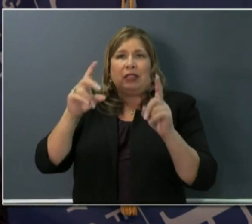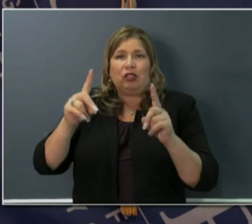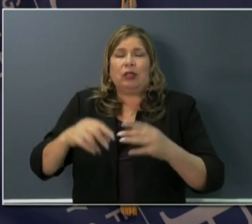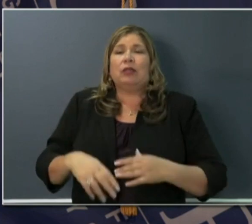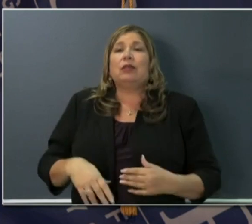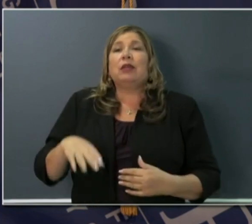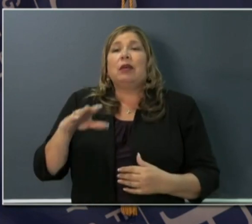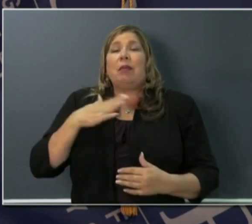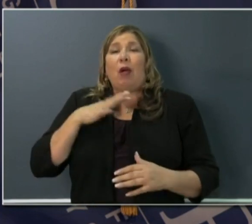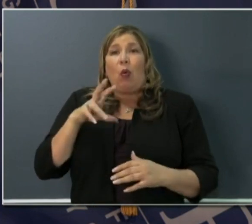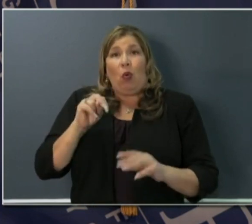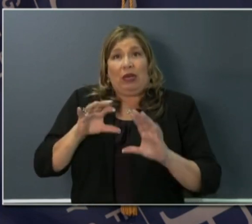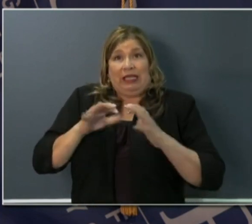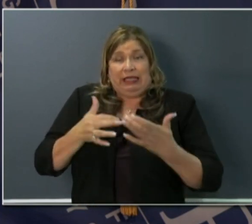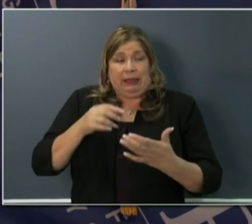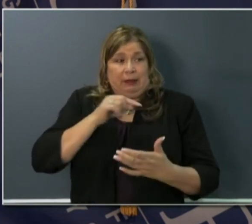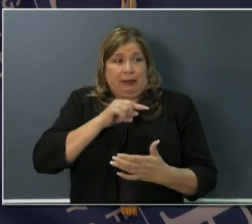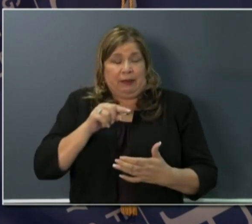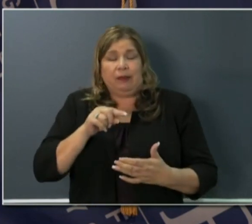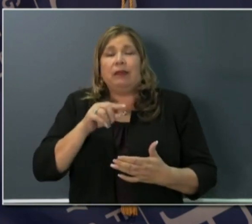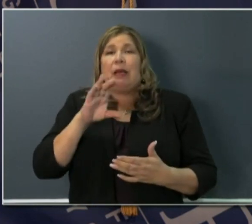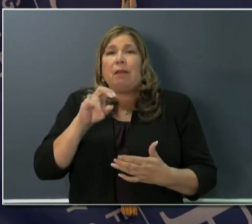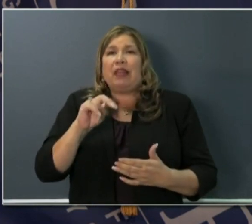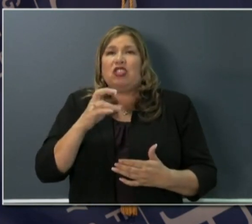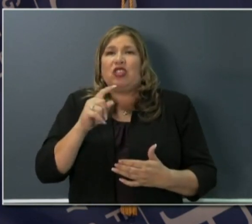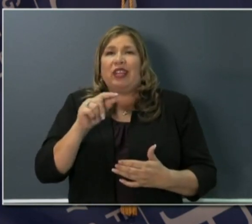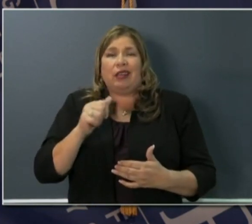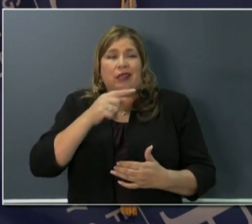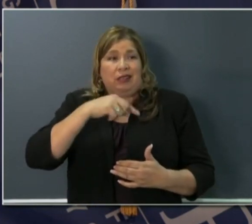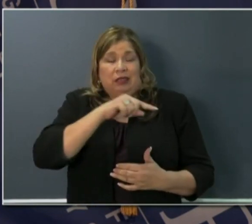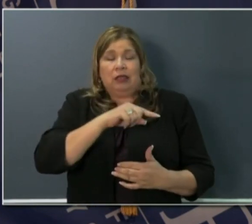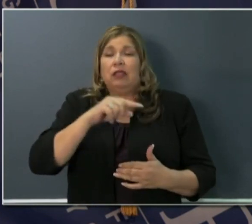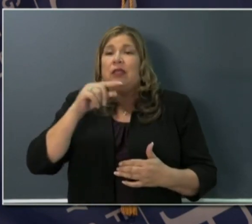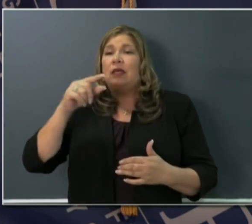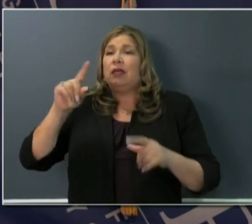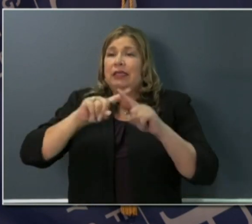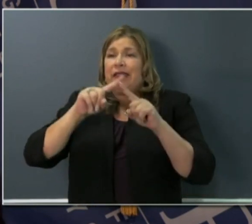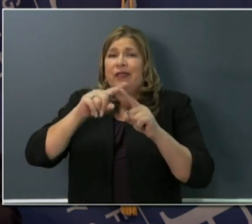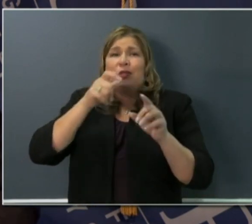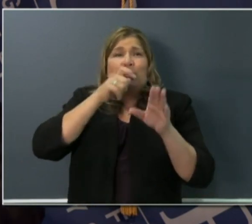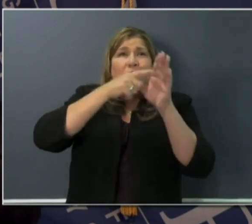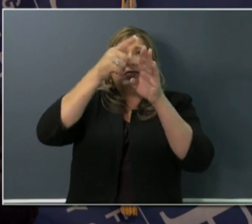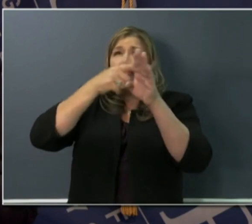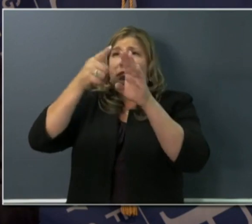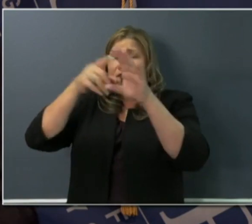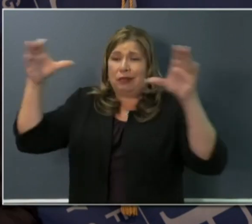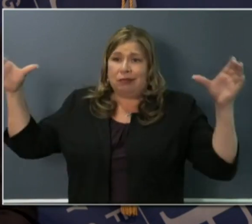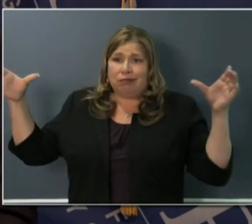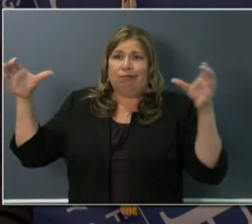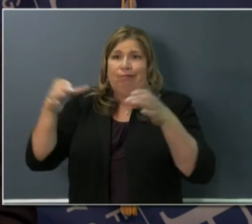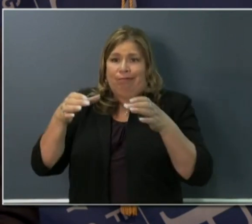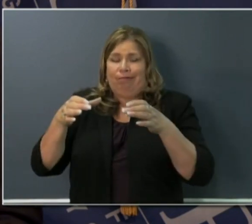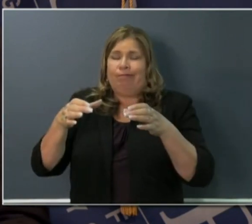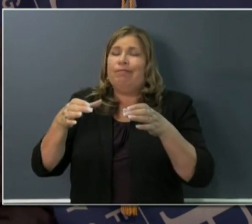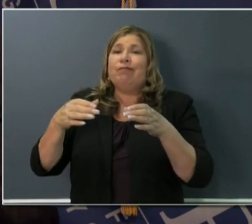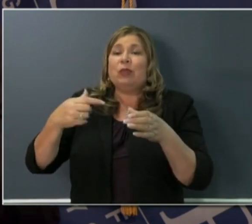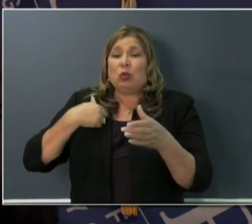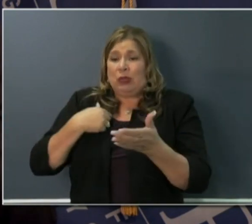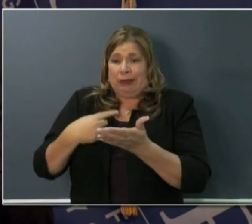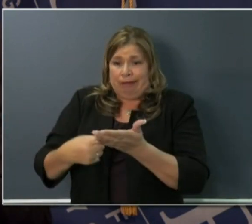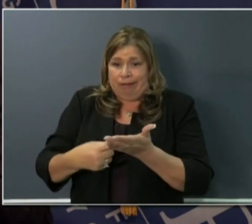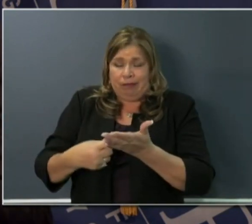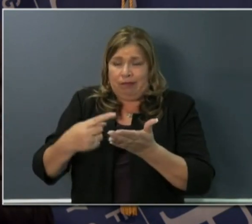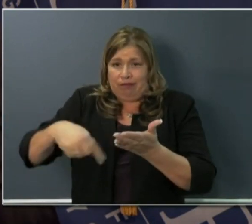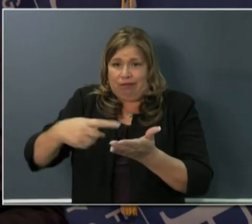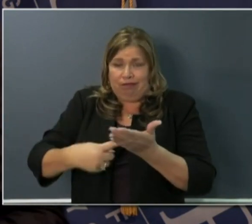by Ben Chita and others, we put together a strike team, a task force. We were quite specific with you in the media. We said